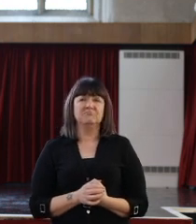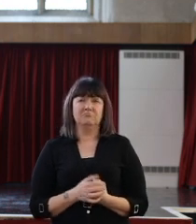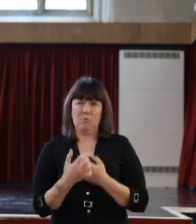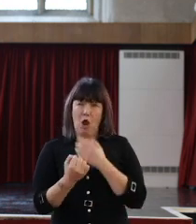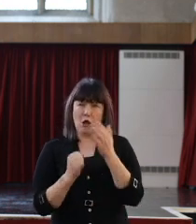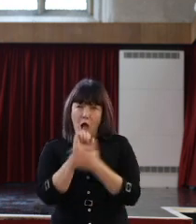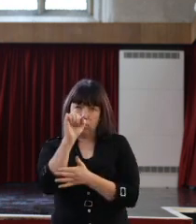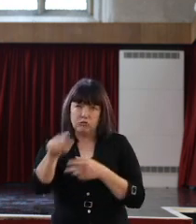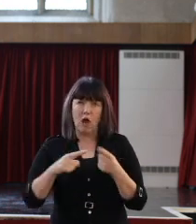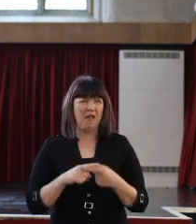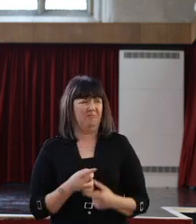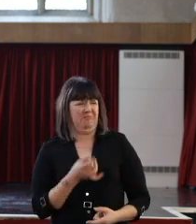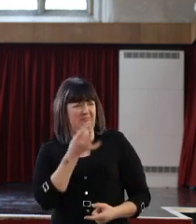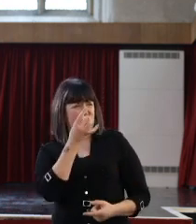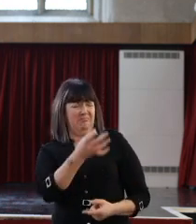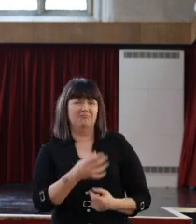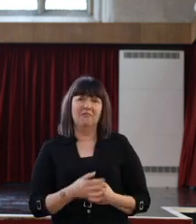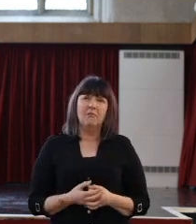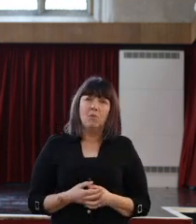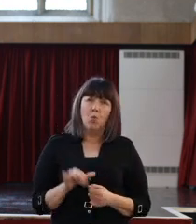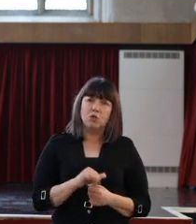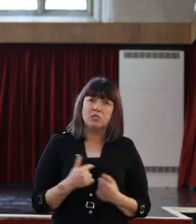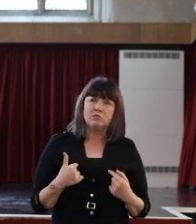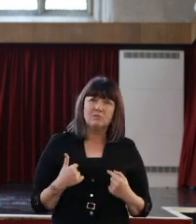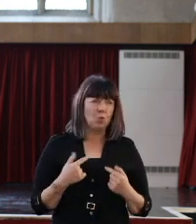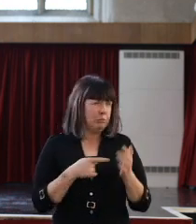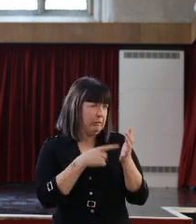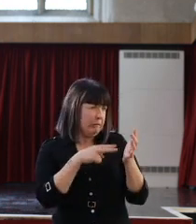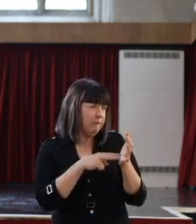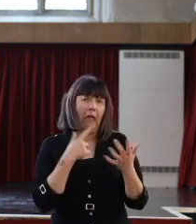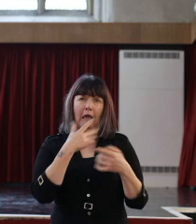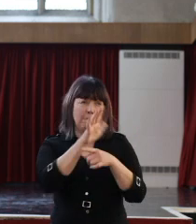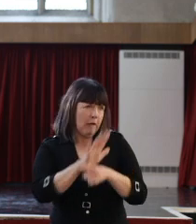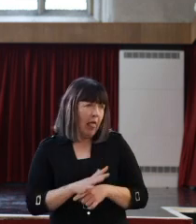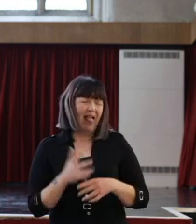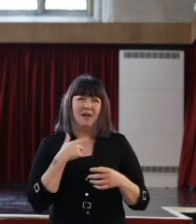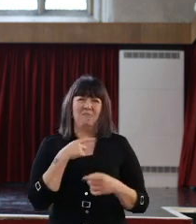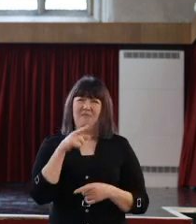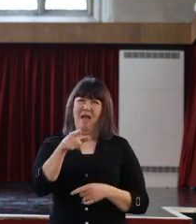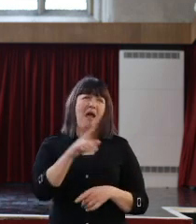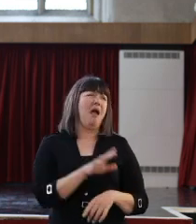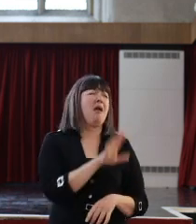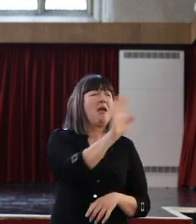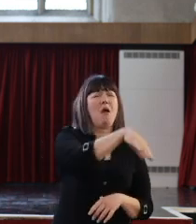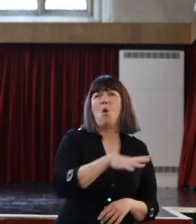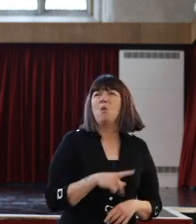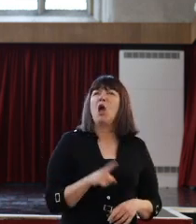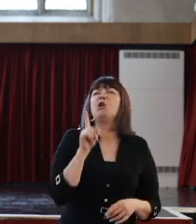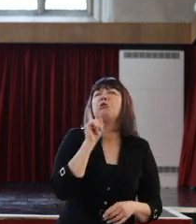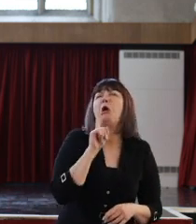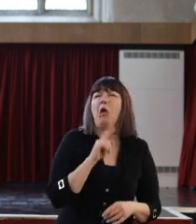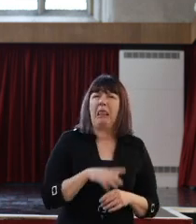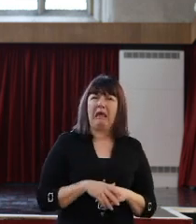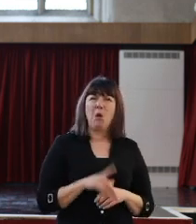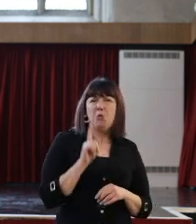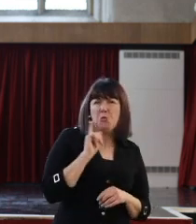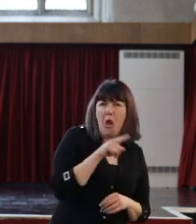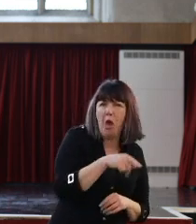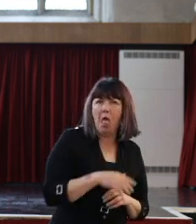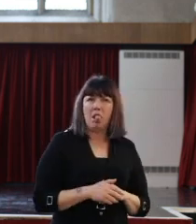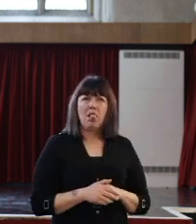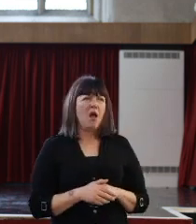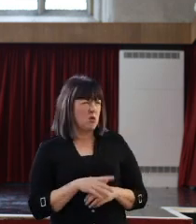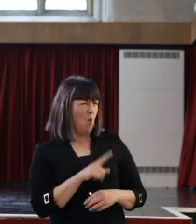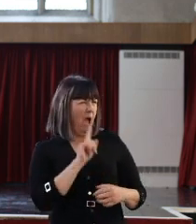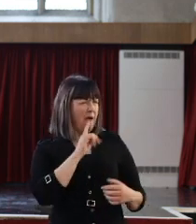of it. As far as he was concerned, creativity and the arts and culture were effeminate, they were girly, and he'd constantly tell me I had to